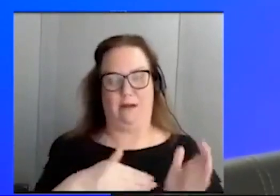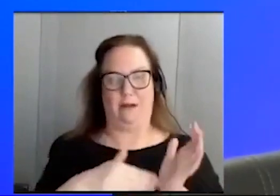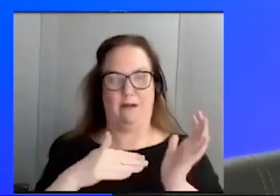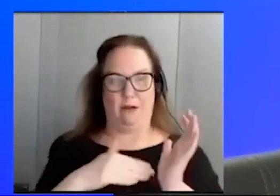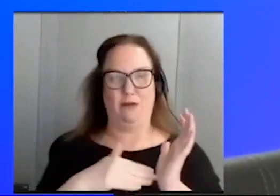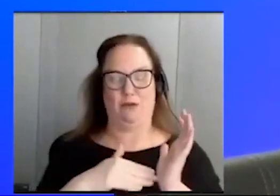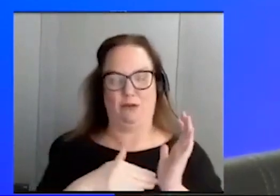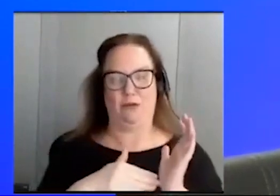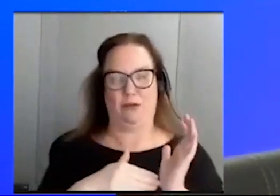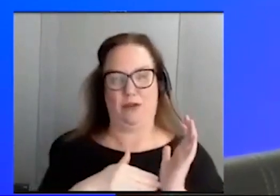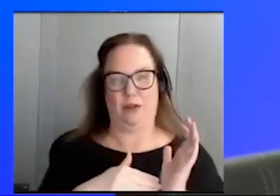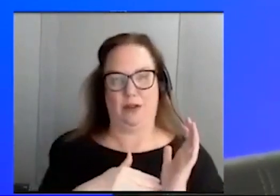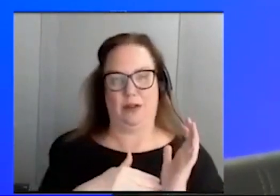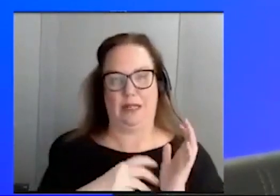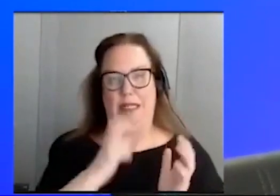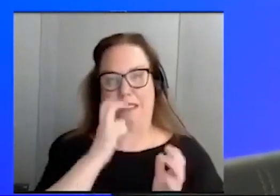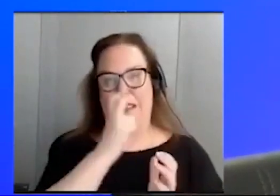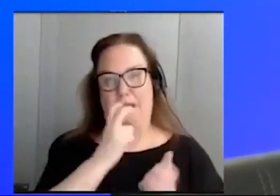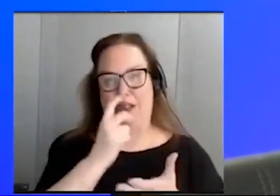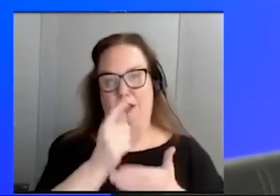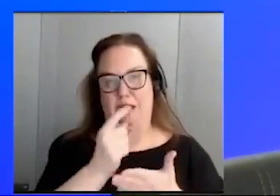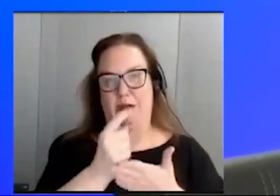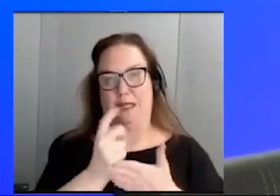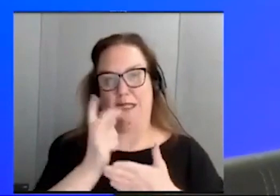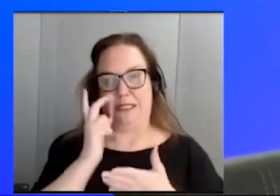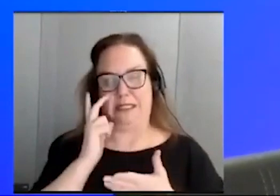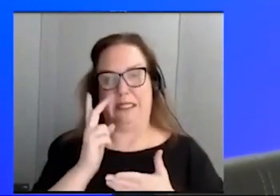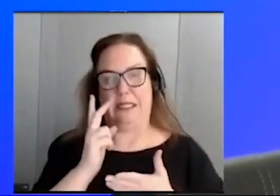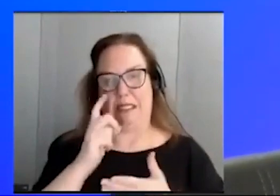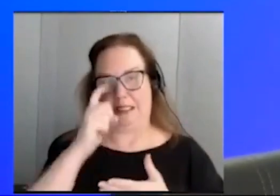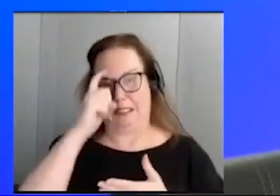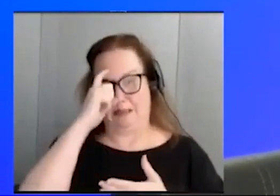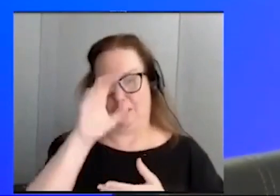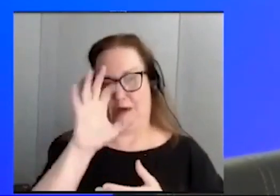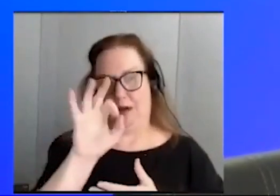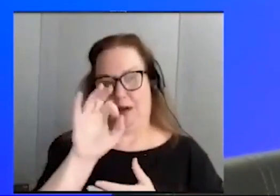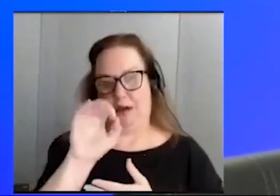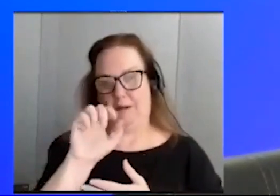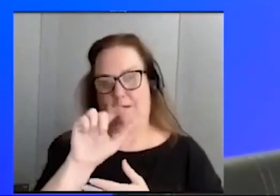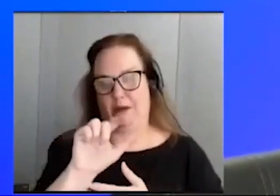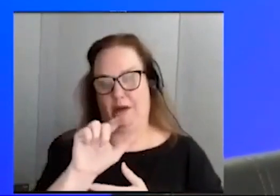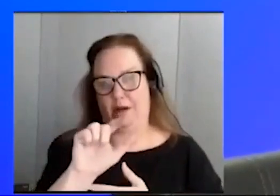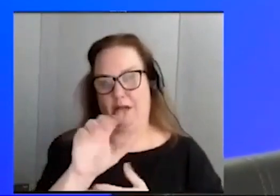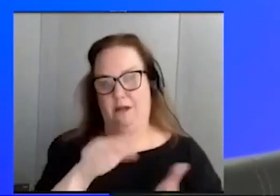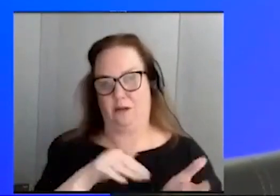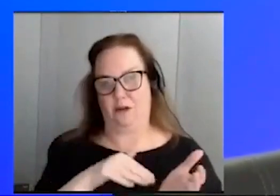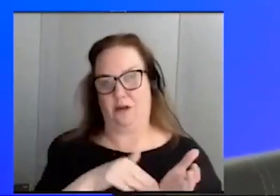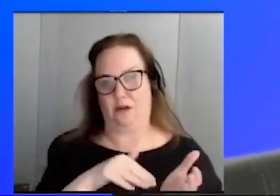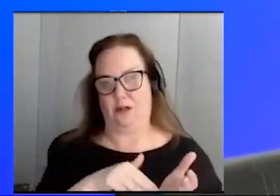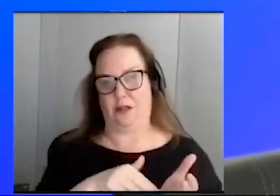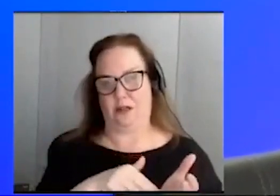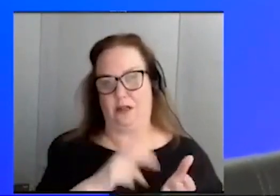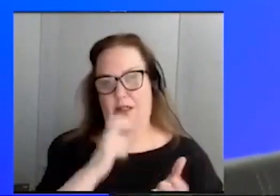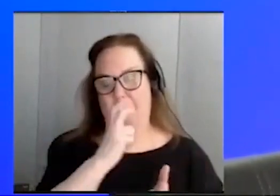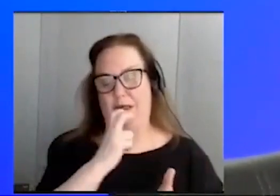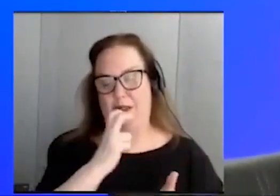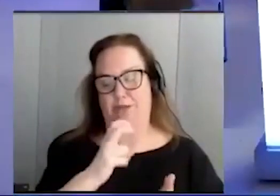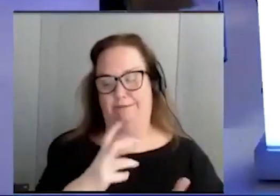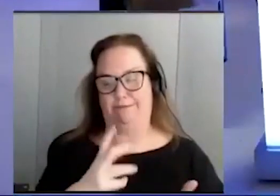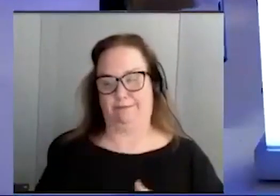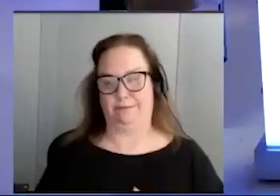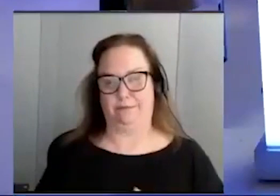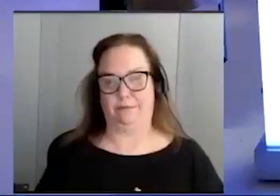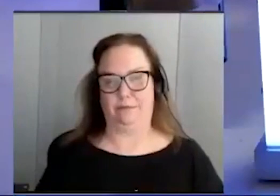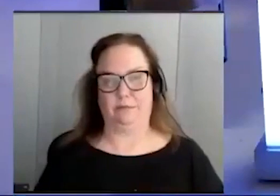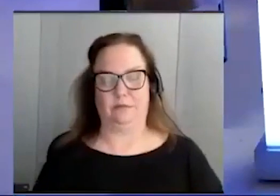I think speech therapy has been seeing a lot of this brain fog, and potentially her physician could get to a speech pathologist. So when do we know that we're in